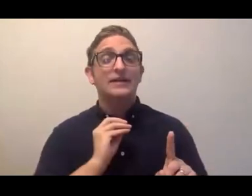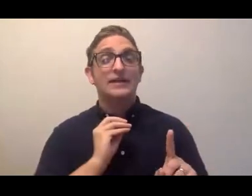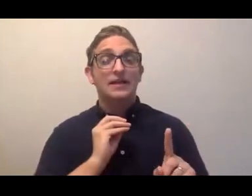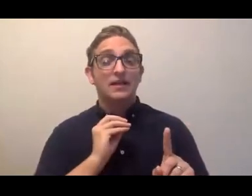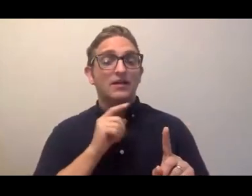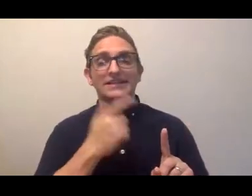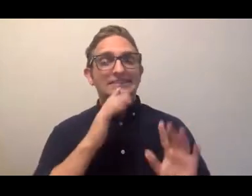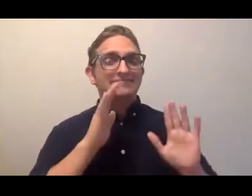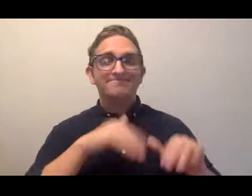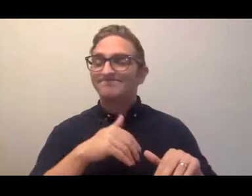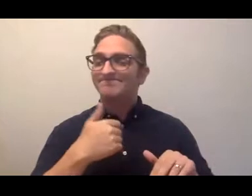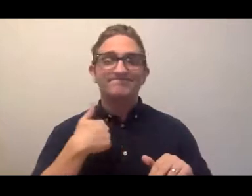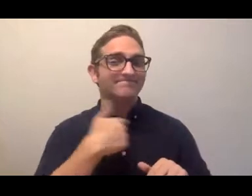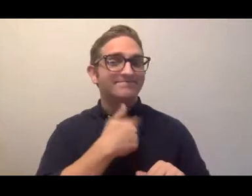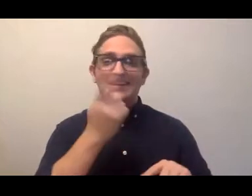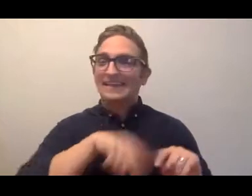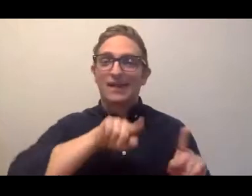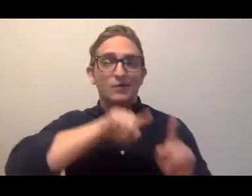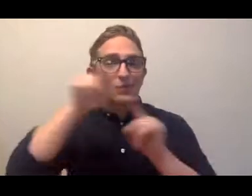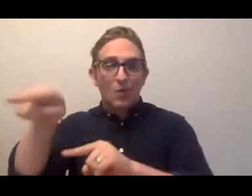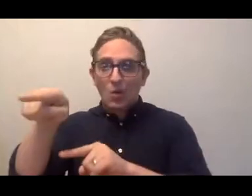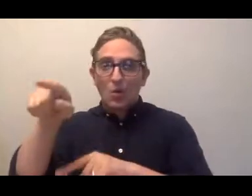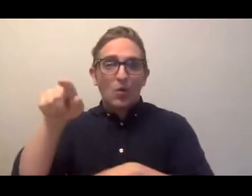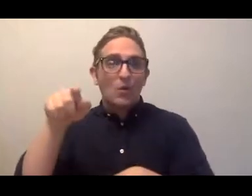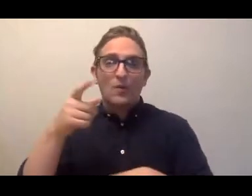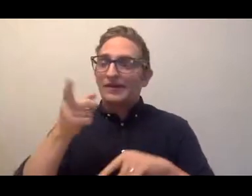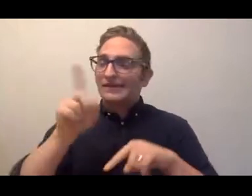to that function, or no, we're not going to, show up